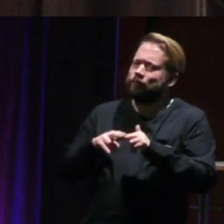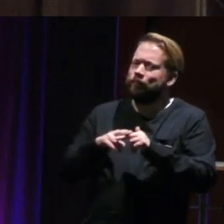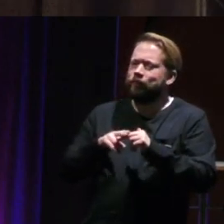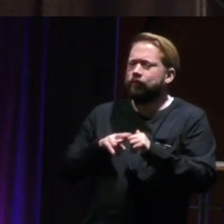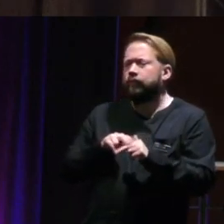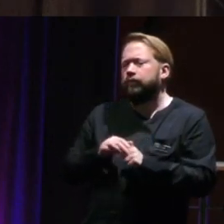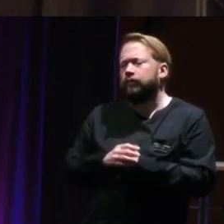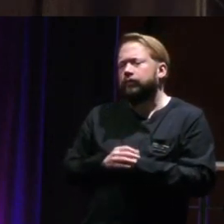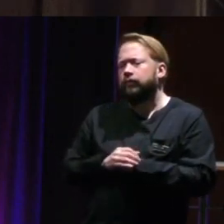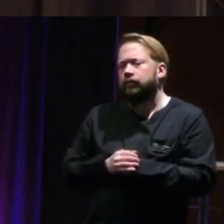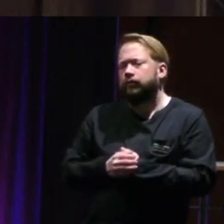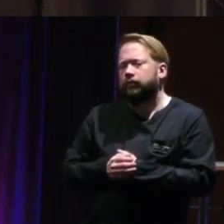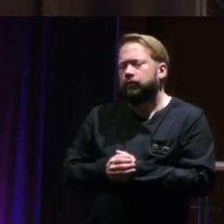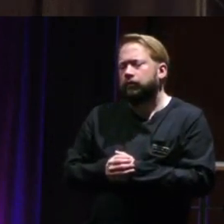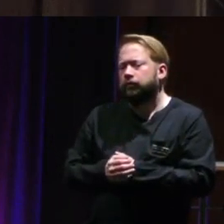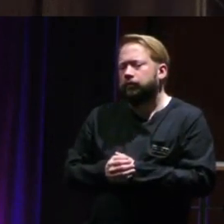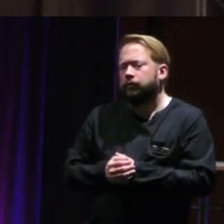doing.